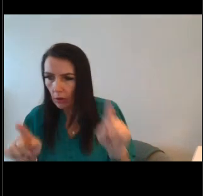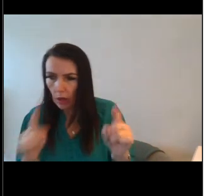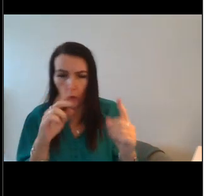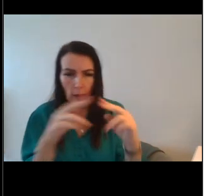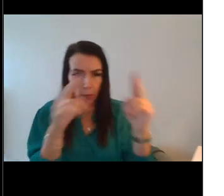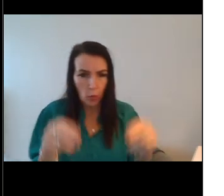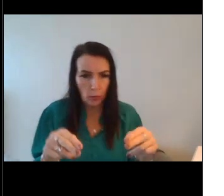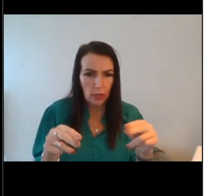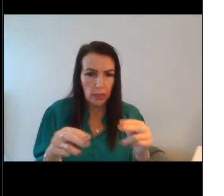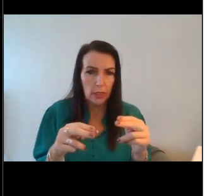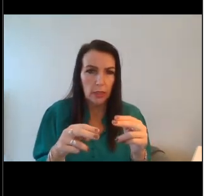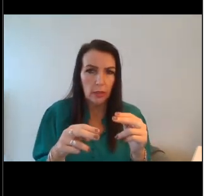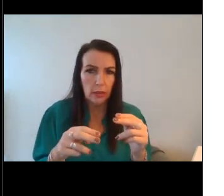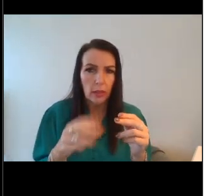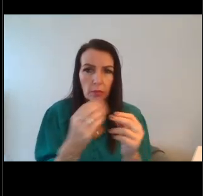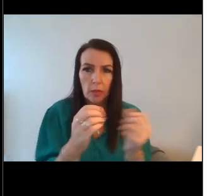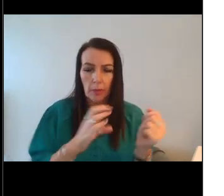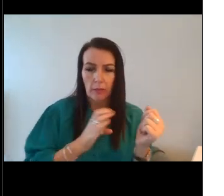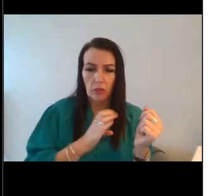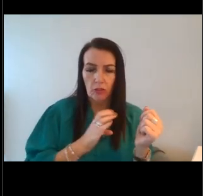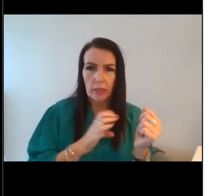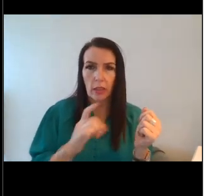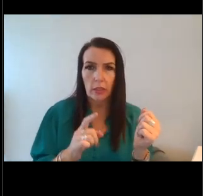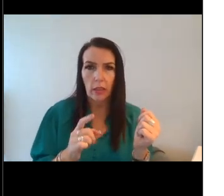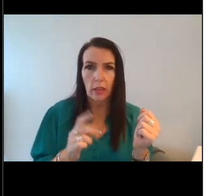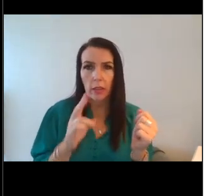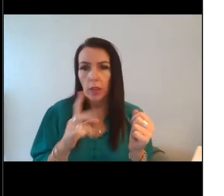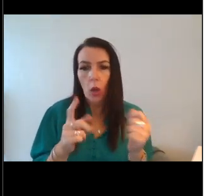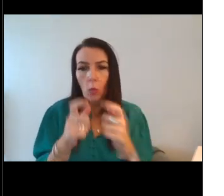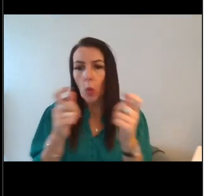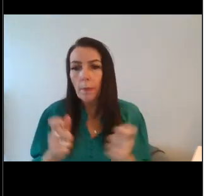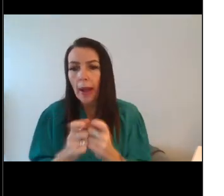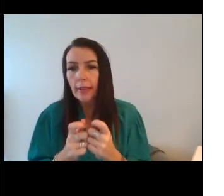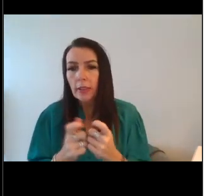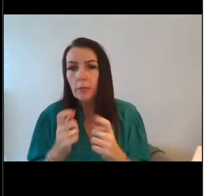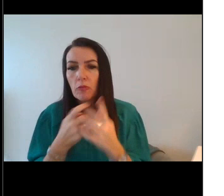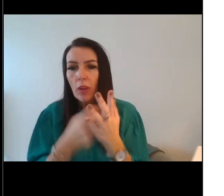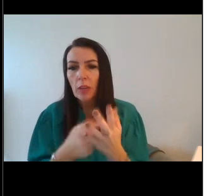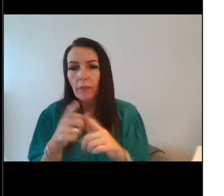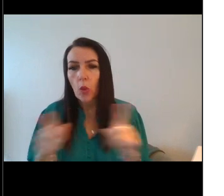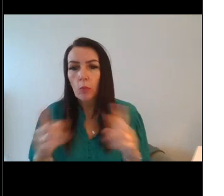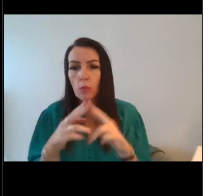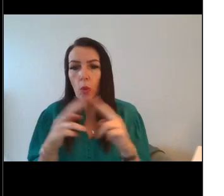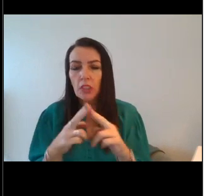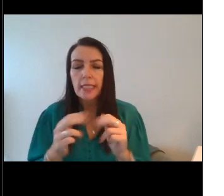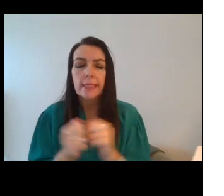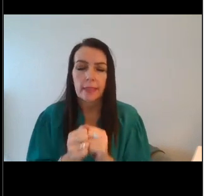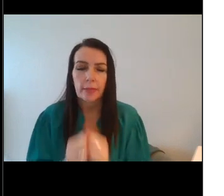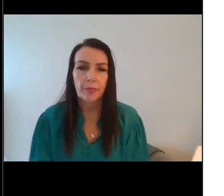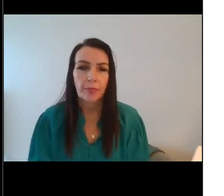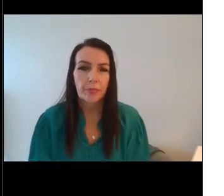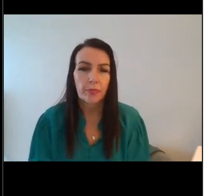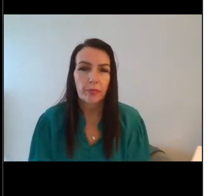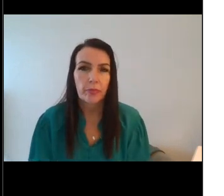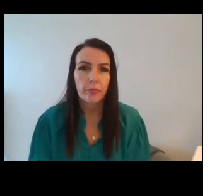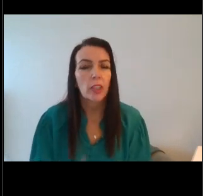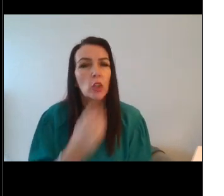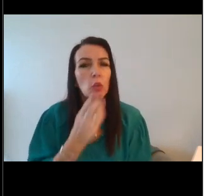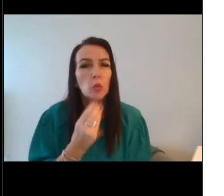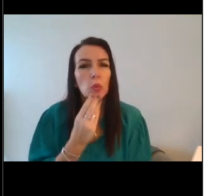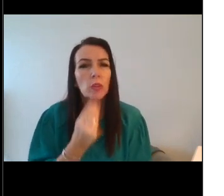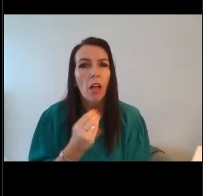had certain characteristics, and then see what package of measures have been recommended for those properties under the 2 scenarios. It's very useful to kind of pull